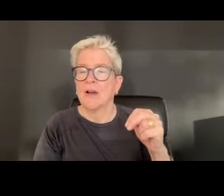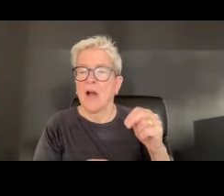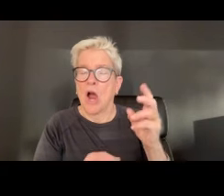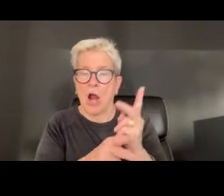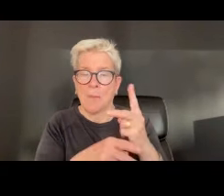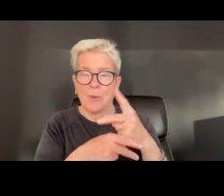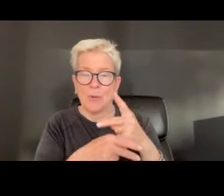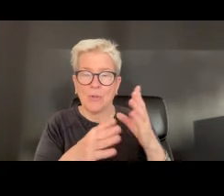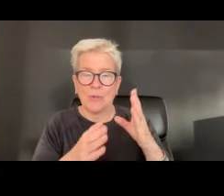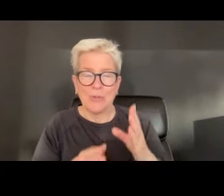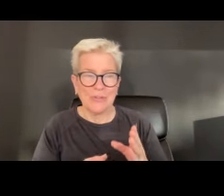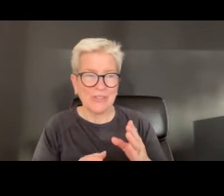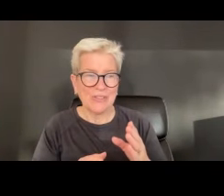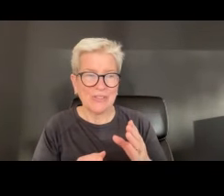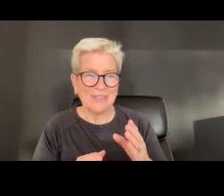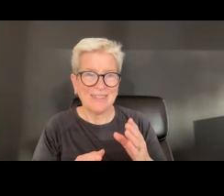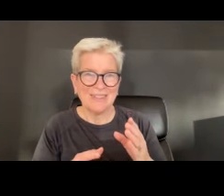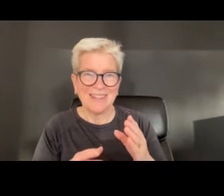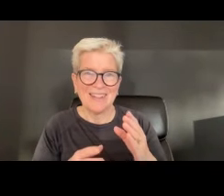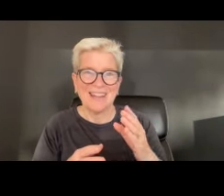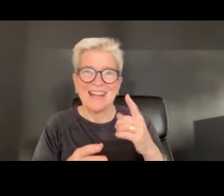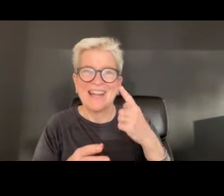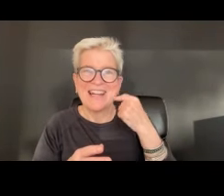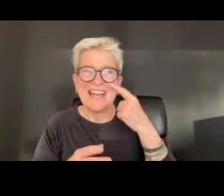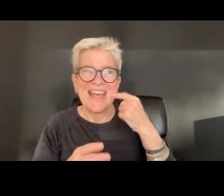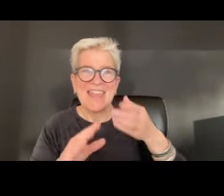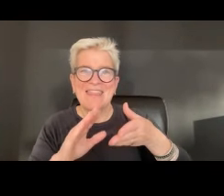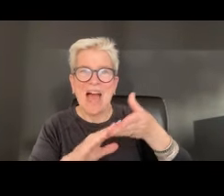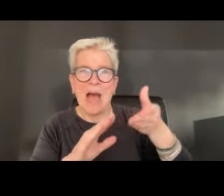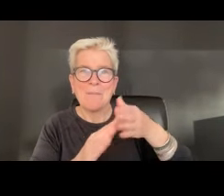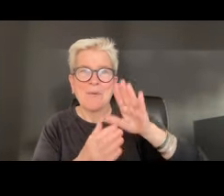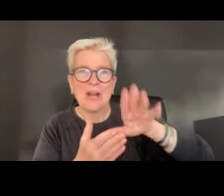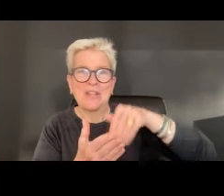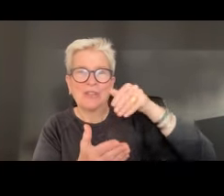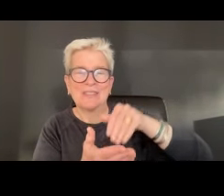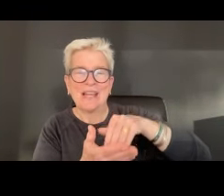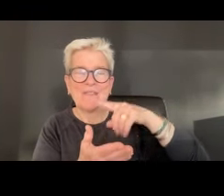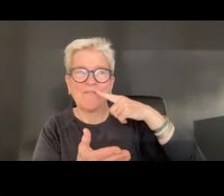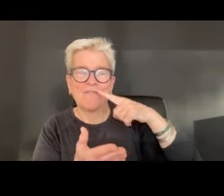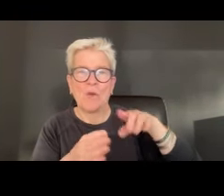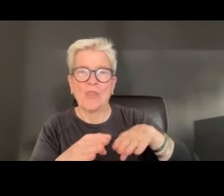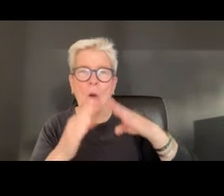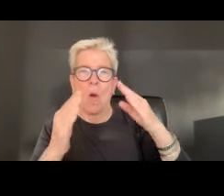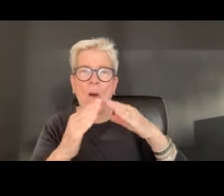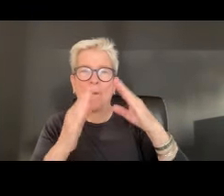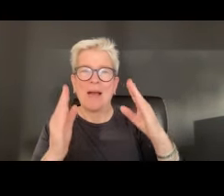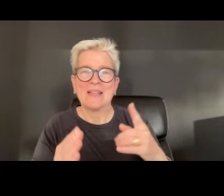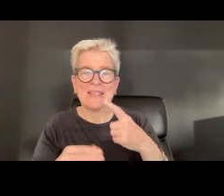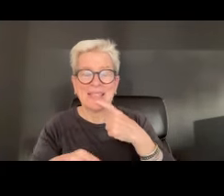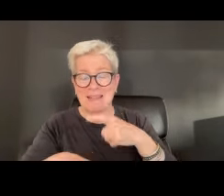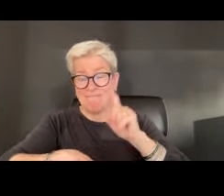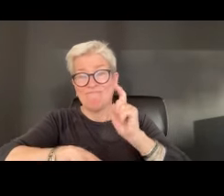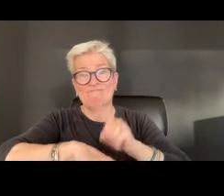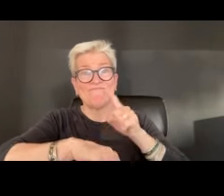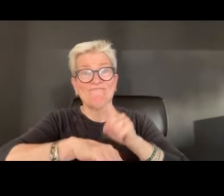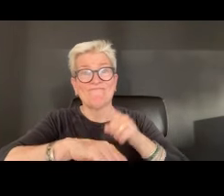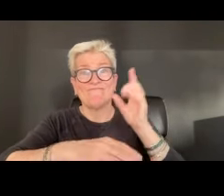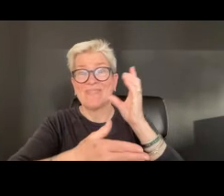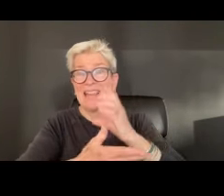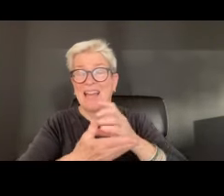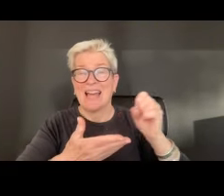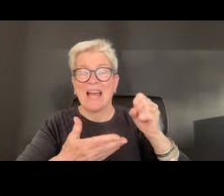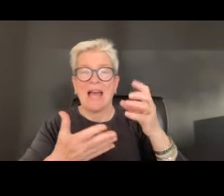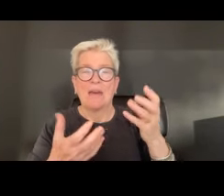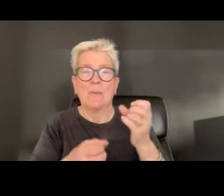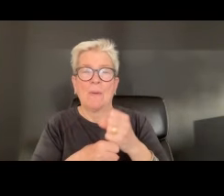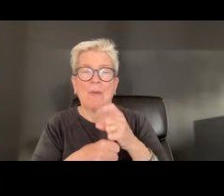producers in the operations center for this open house have indicated we're pretty much at time, and I want to make sure that we